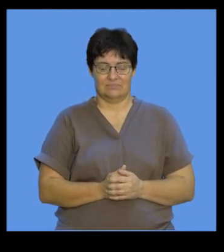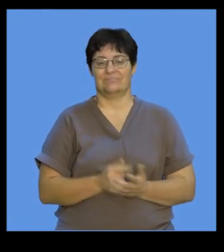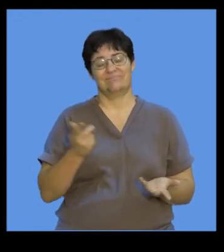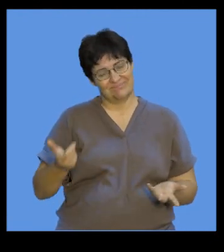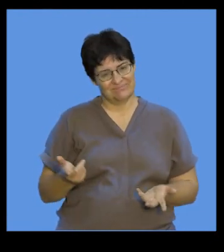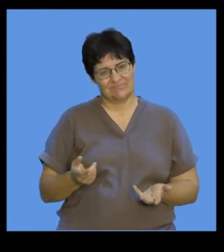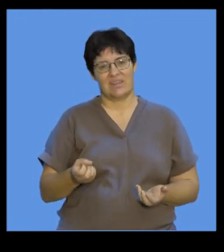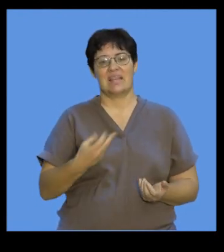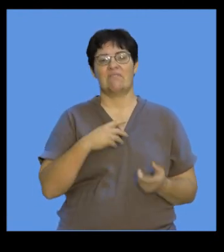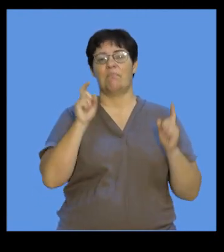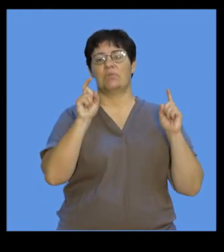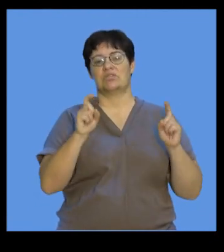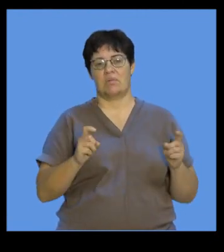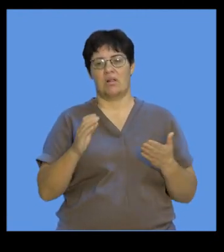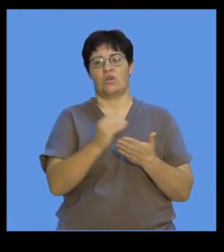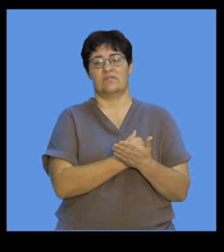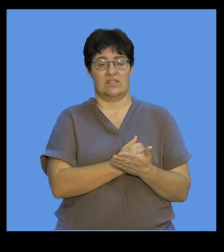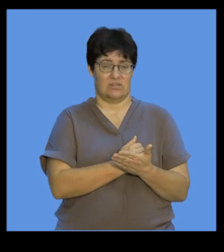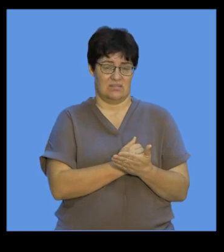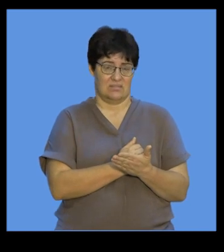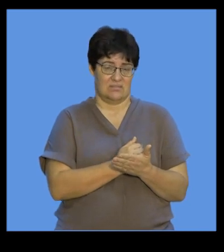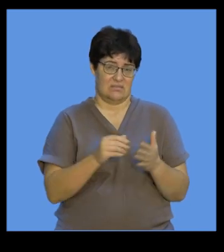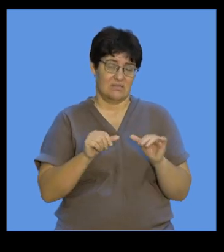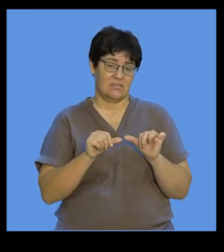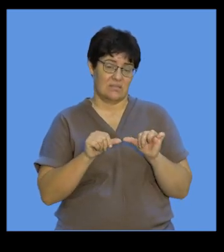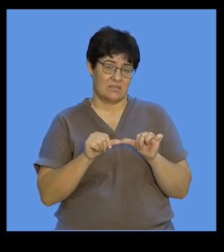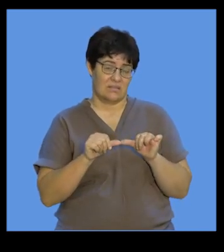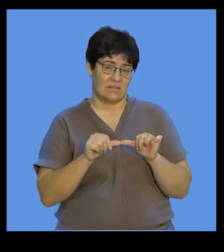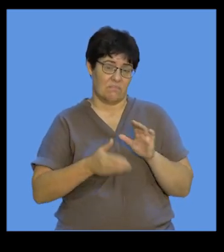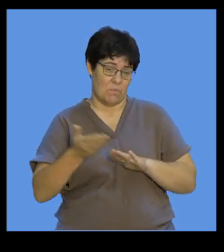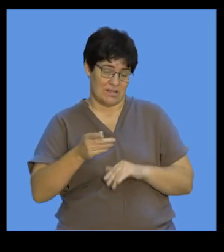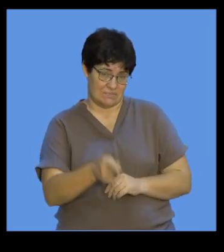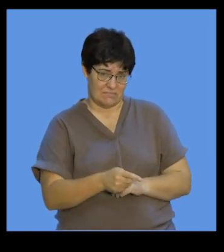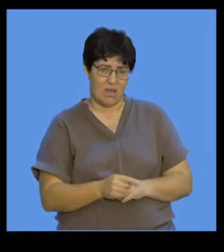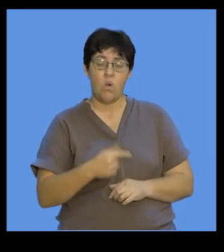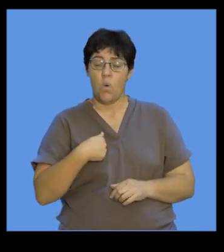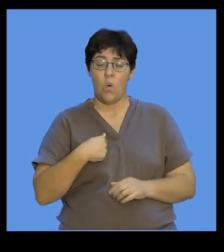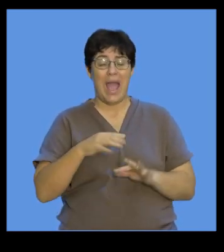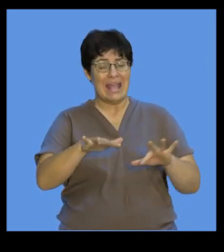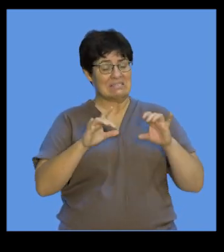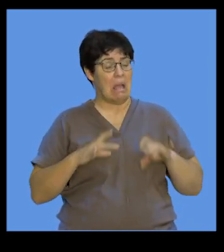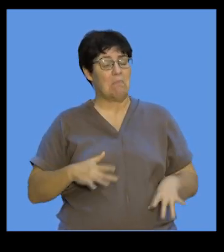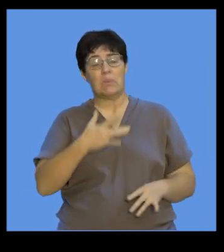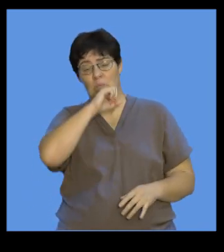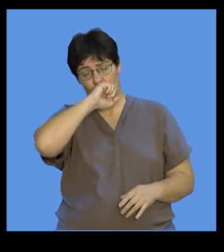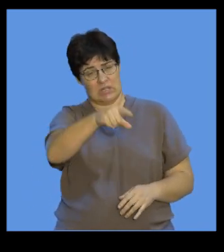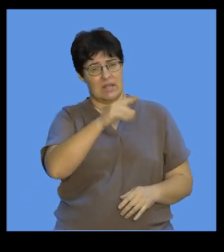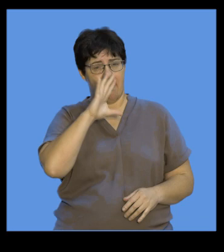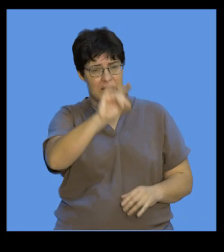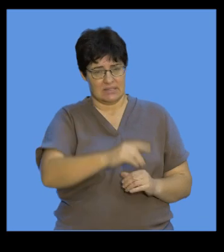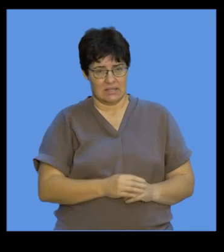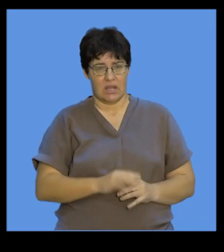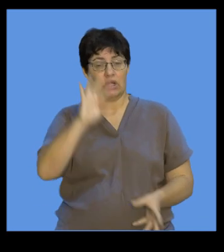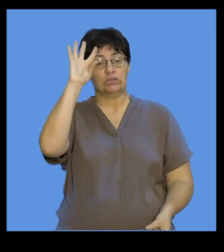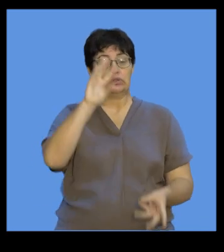this gives us the principle of conservation of momentum. This they love to ask. Total